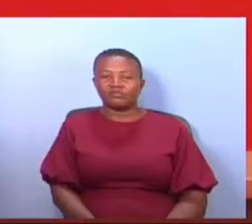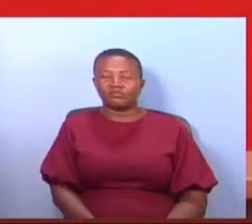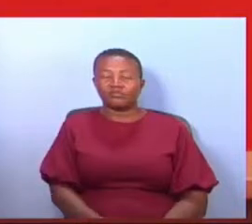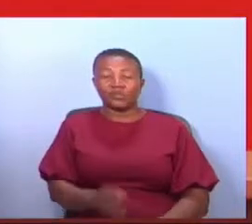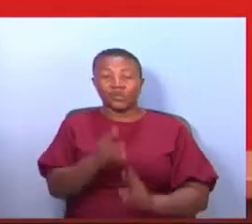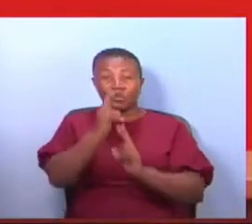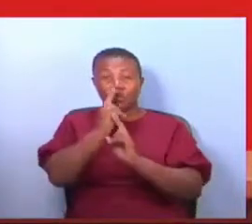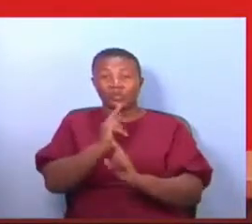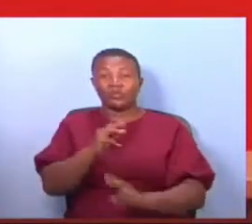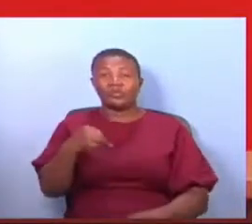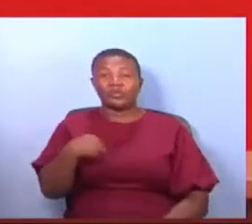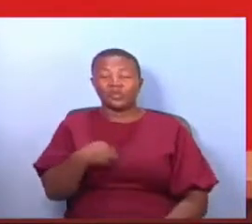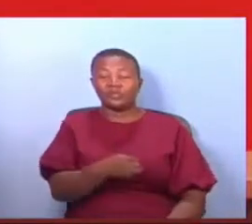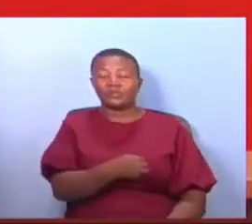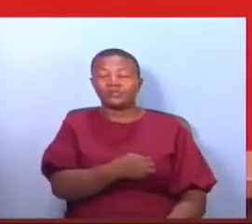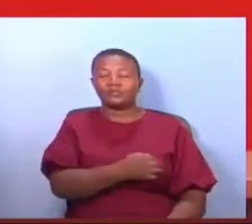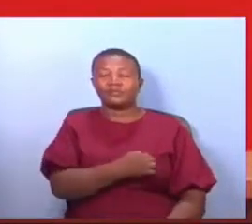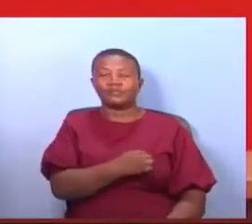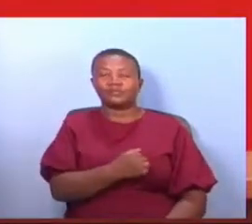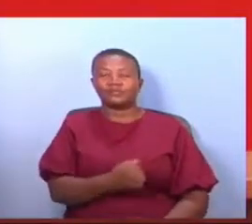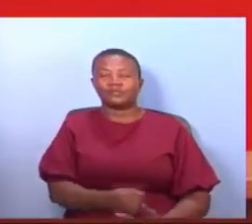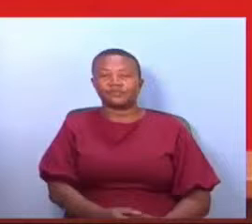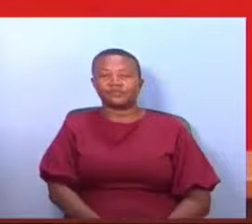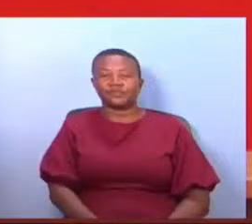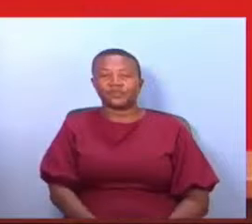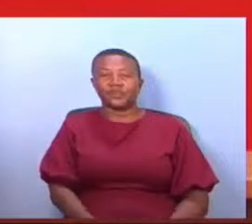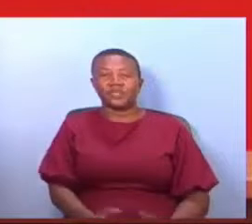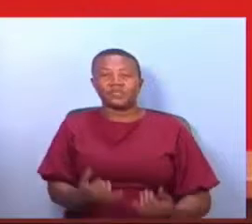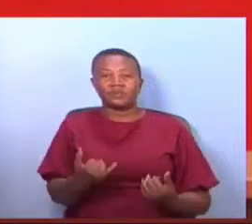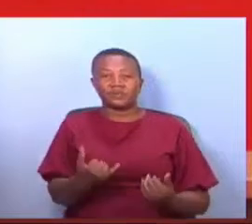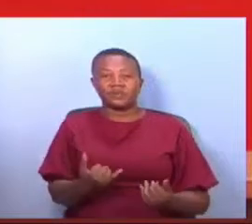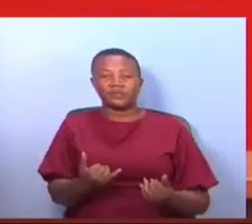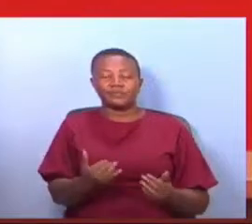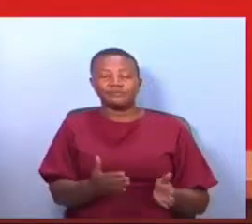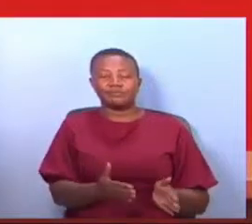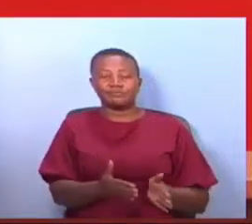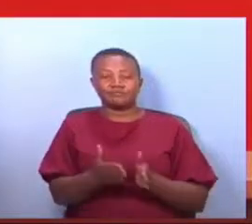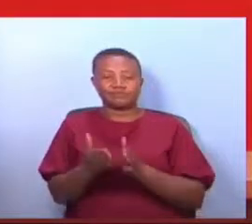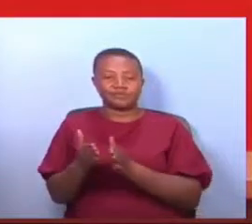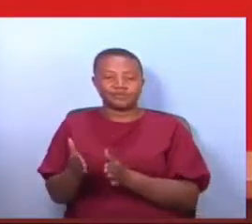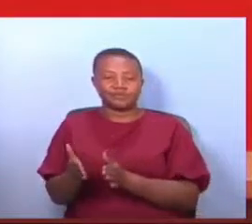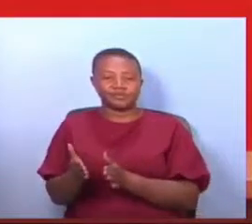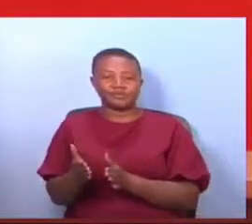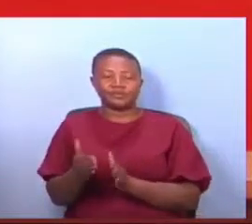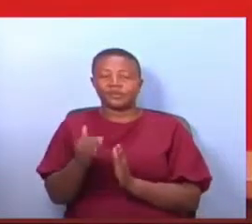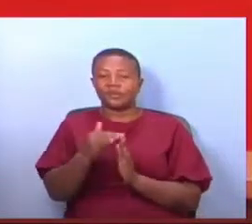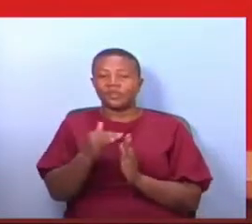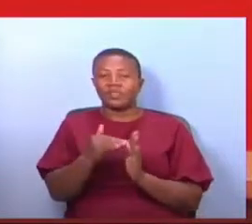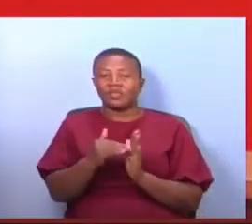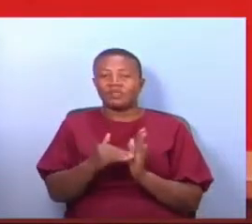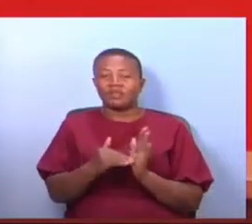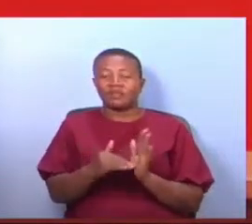Honorable members, we now move to item 5,